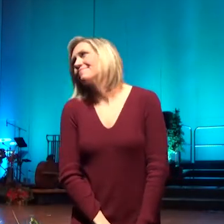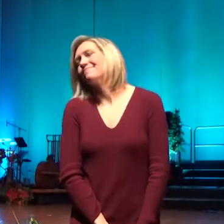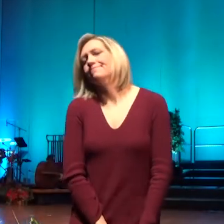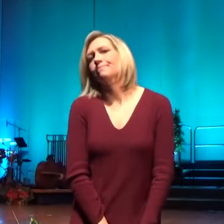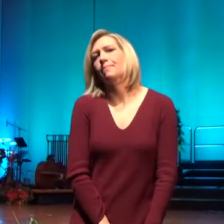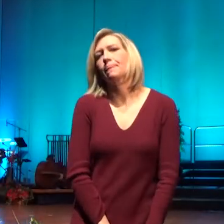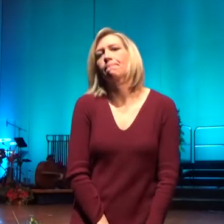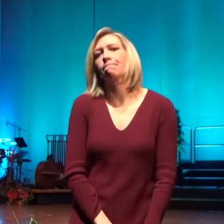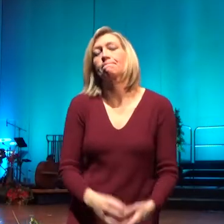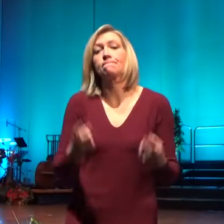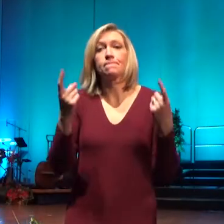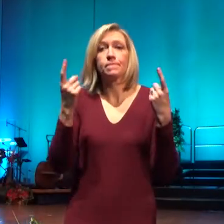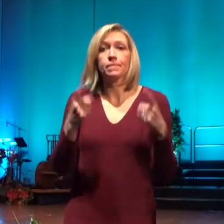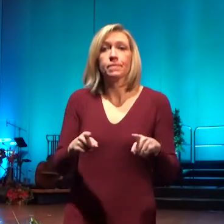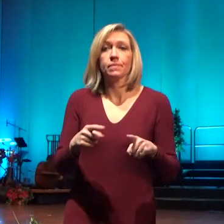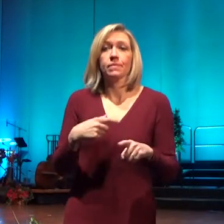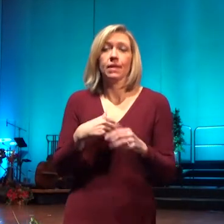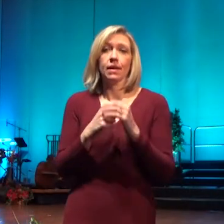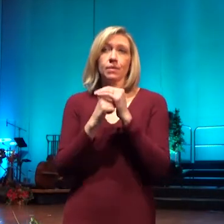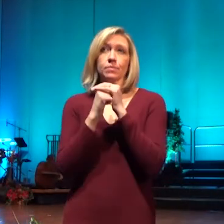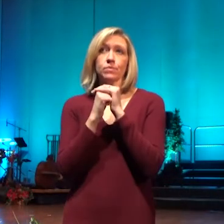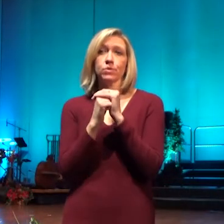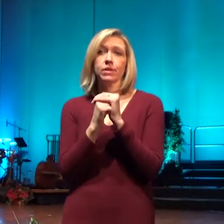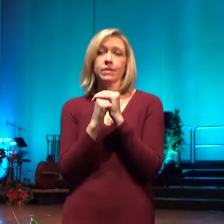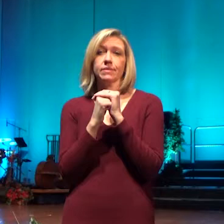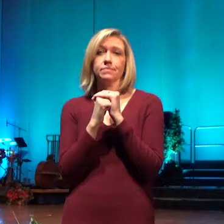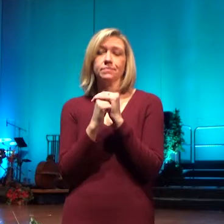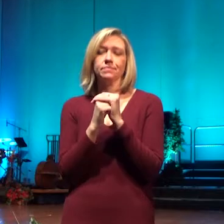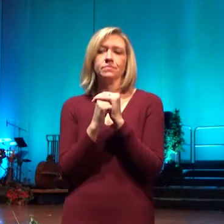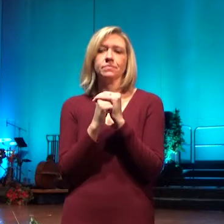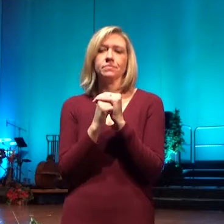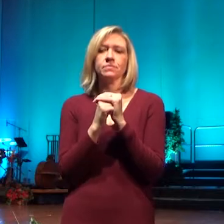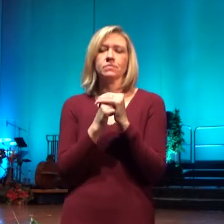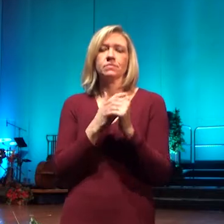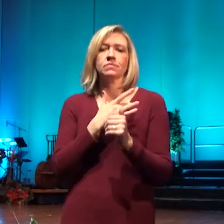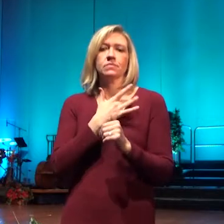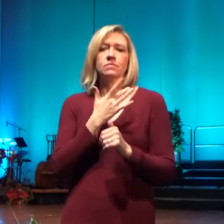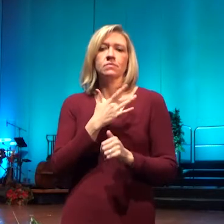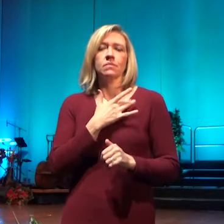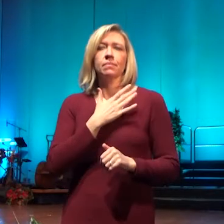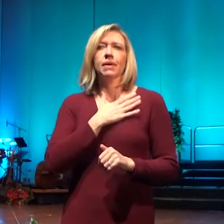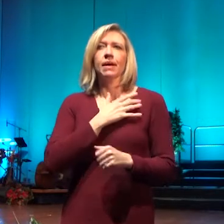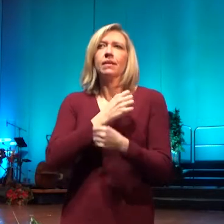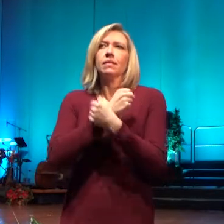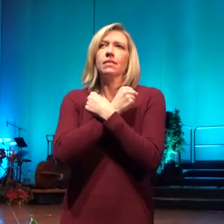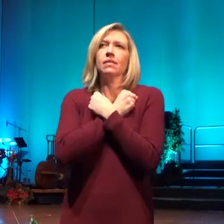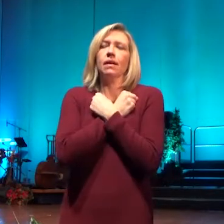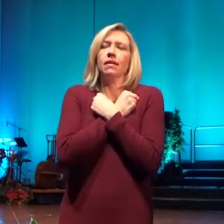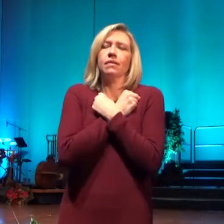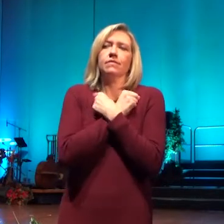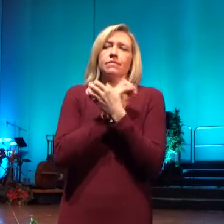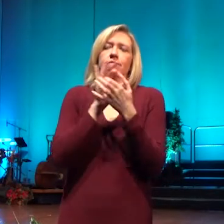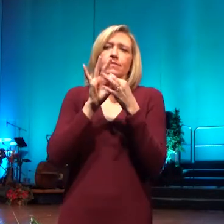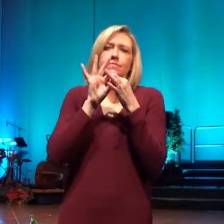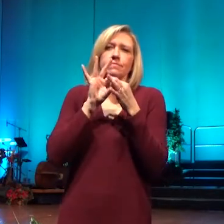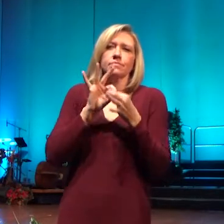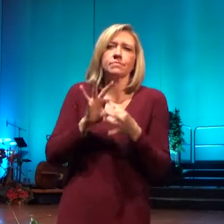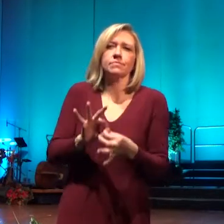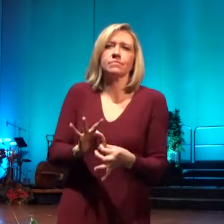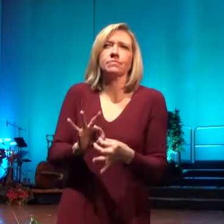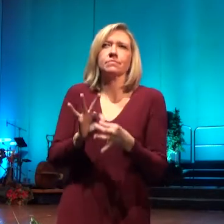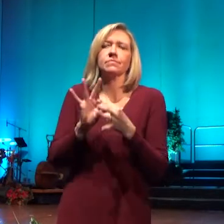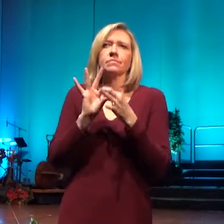When I pray, I feel my love go